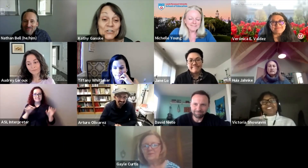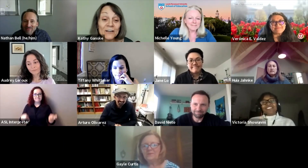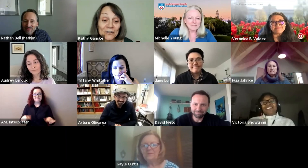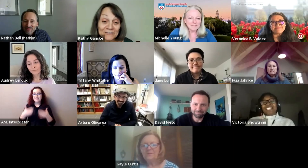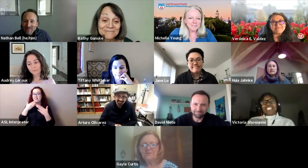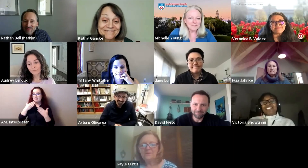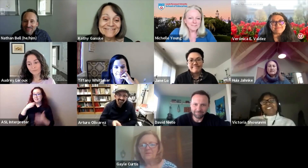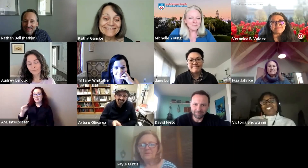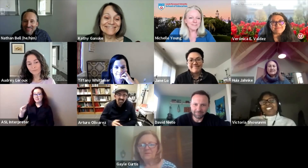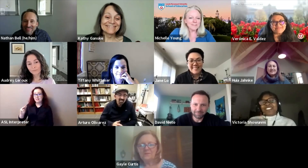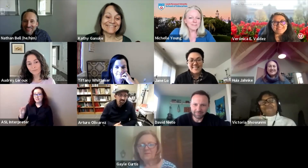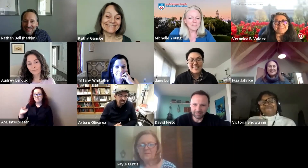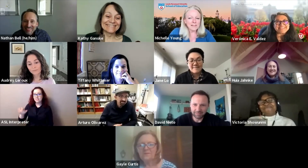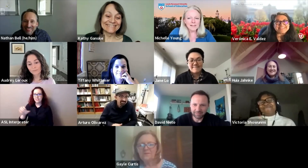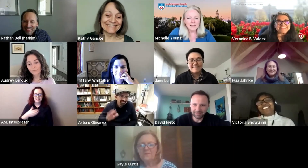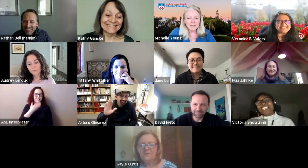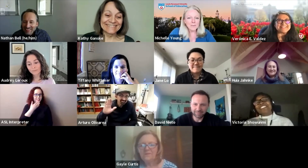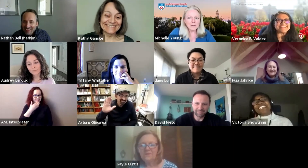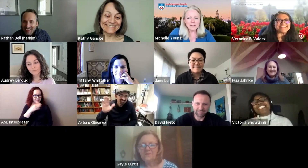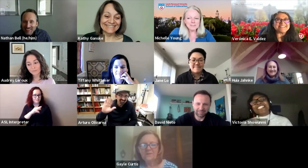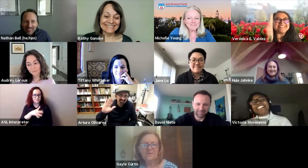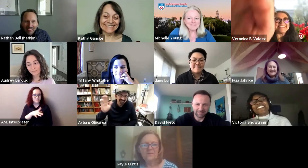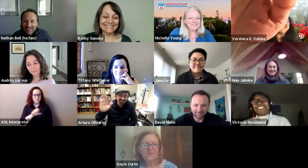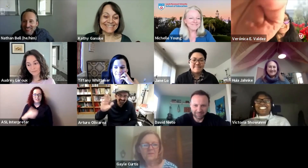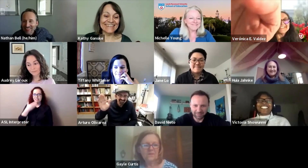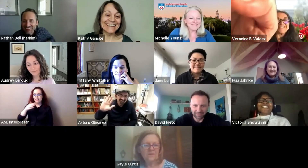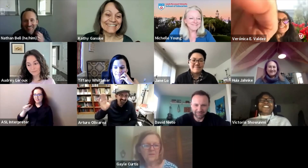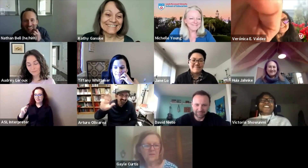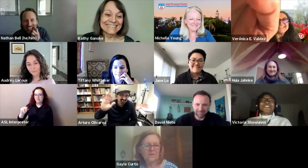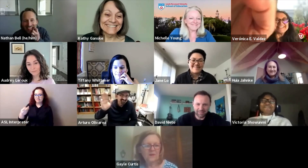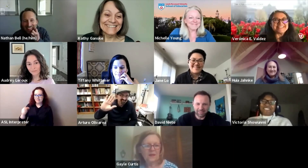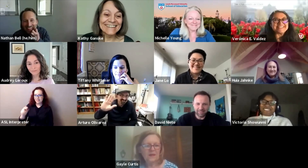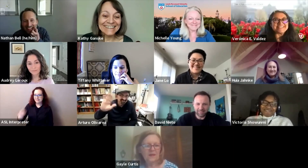you, Michelle. Thank you, Michelle. Thank you, Nathan.